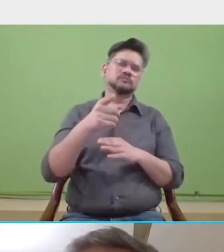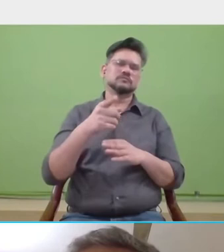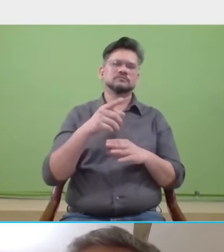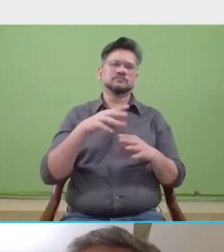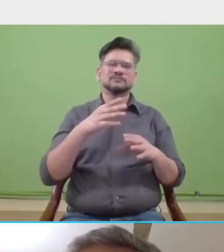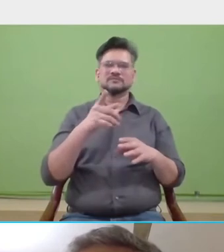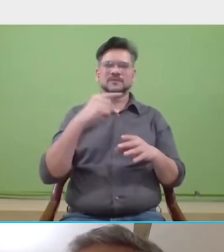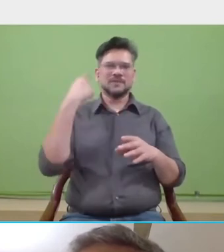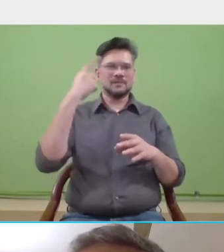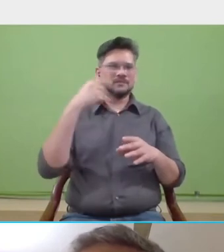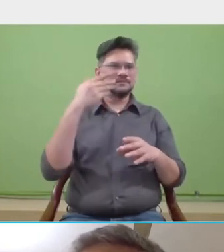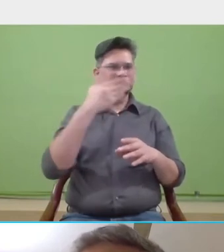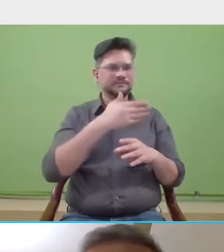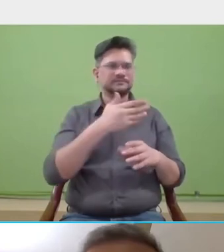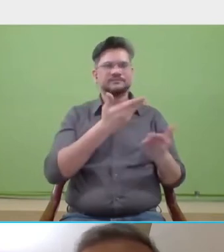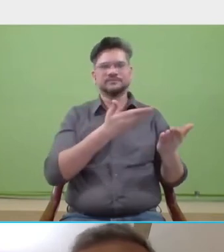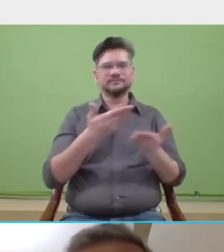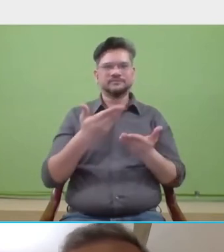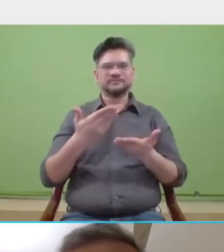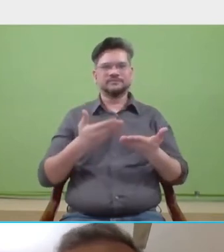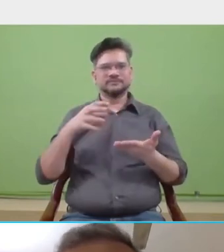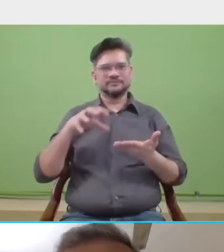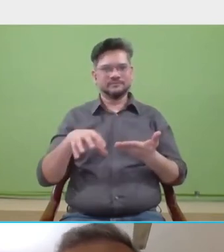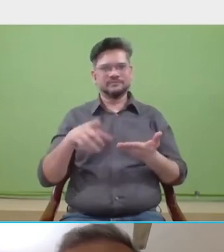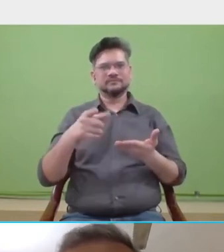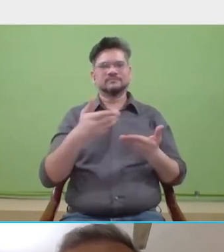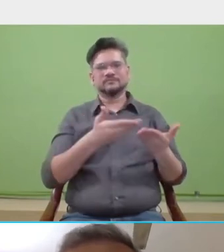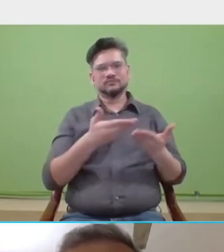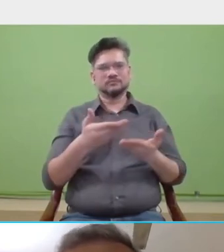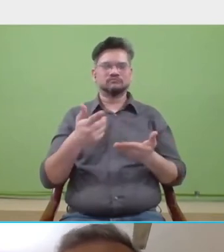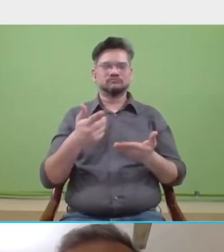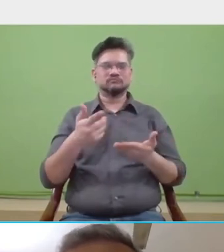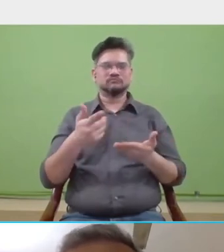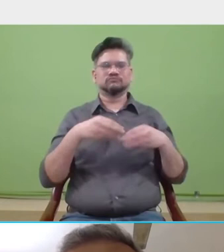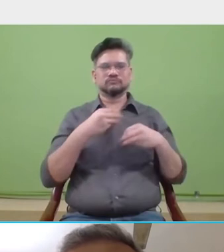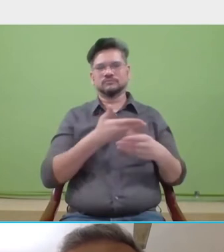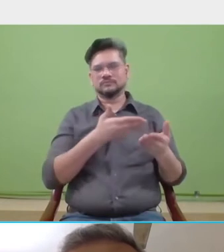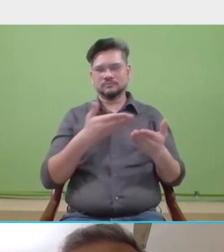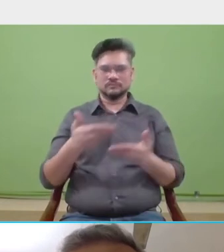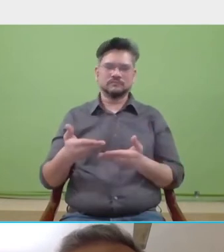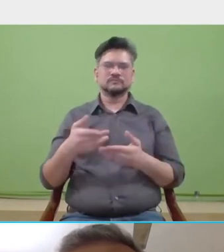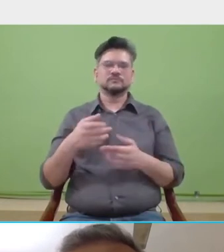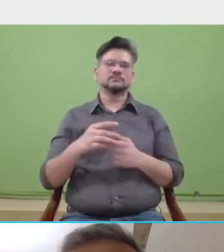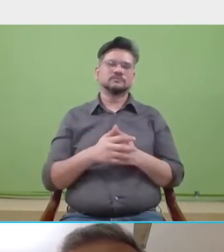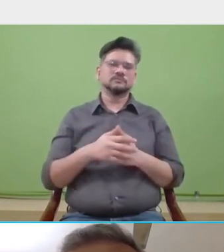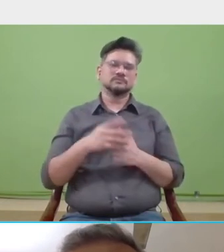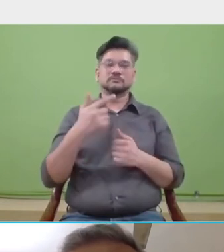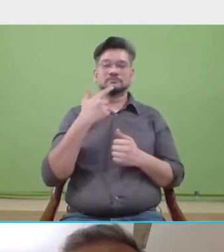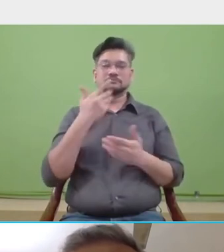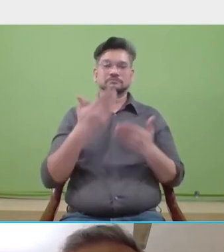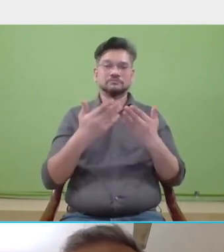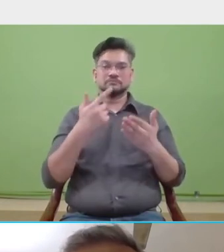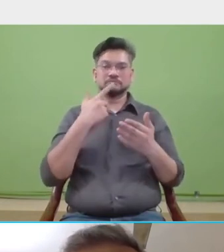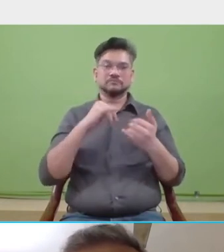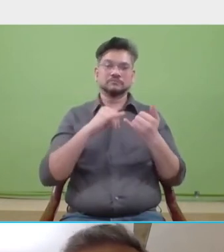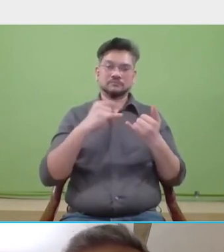well um good that you're talking i hope you'll say that uh sileti is different from bangla in your talk